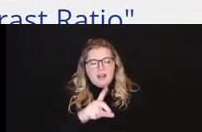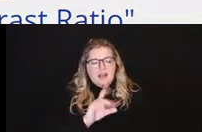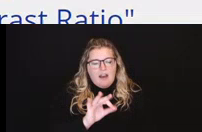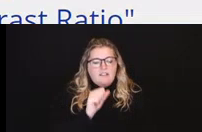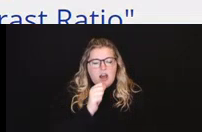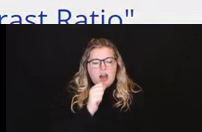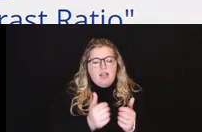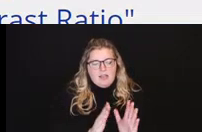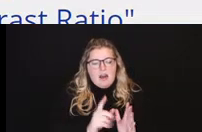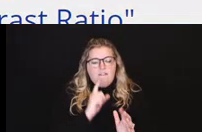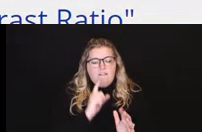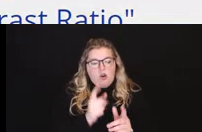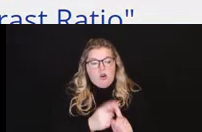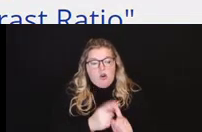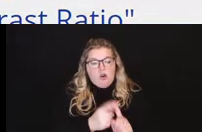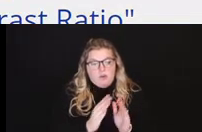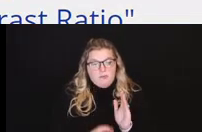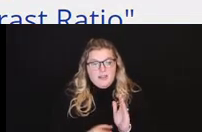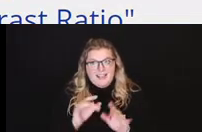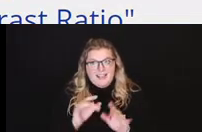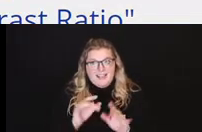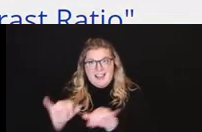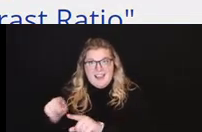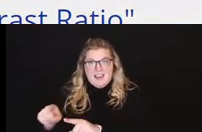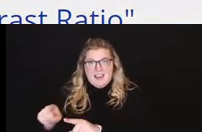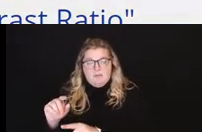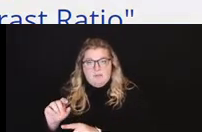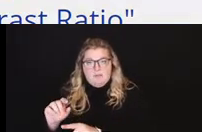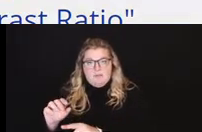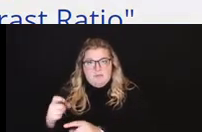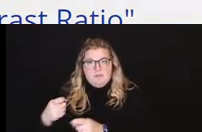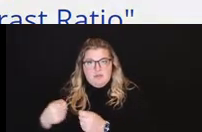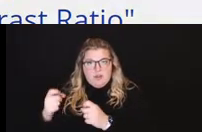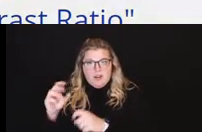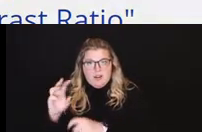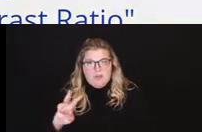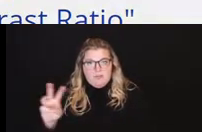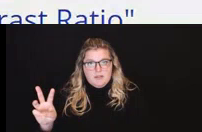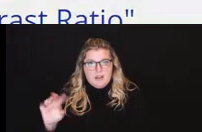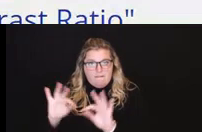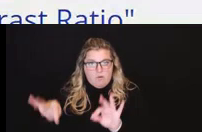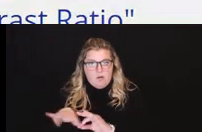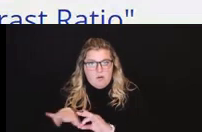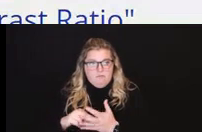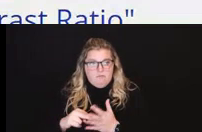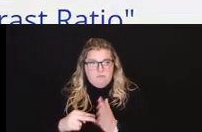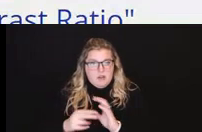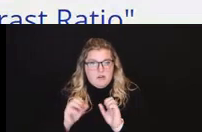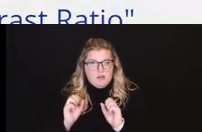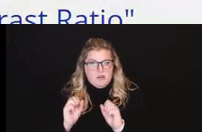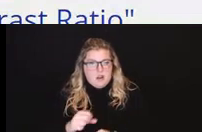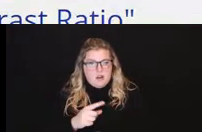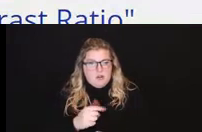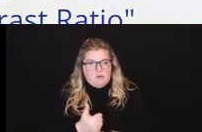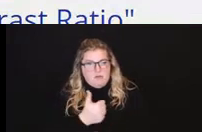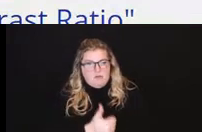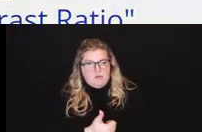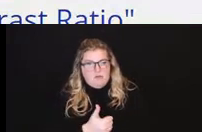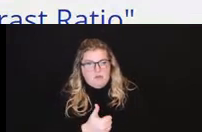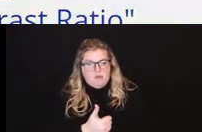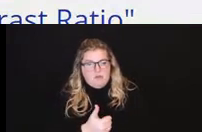that a web page does, can you fault somebody for not doing that? So that's, I don't know if